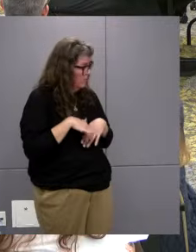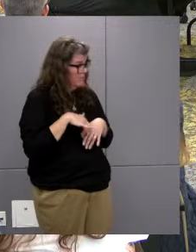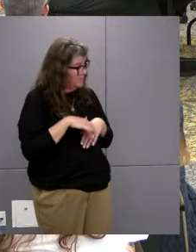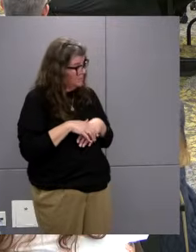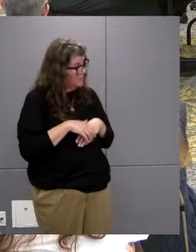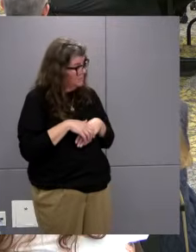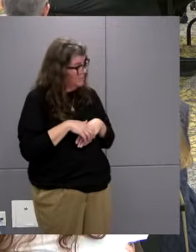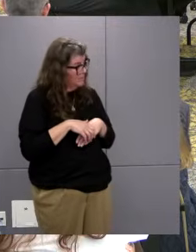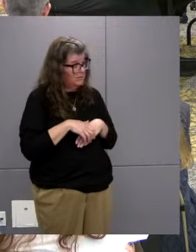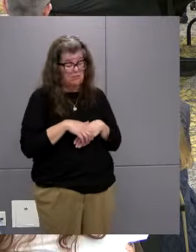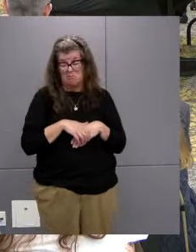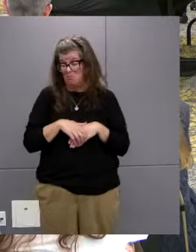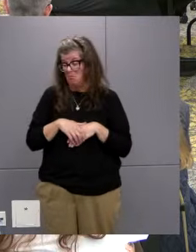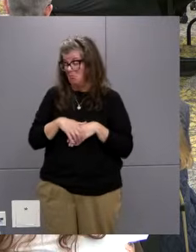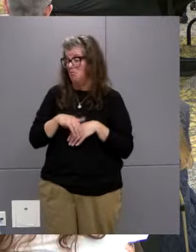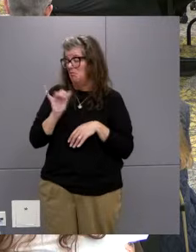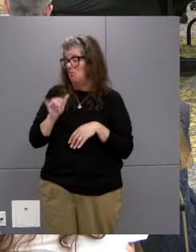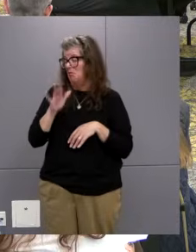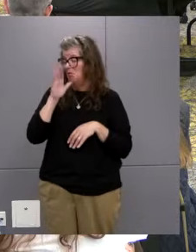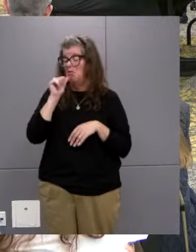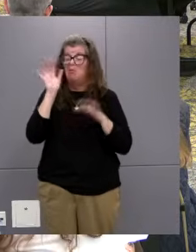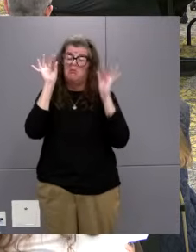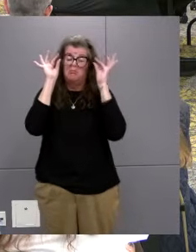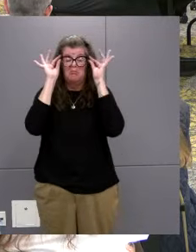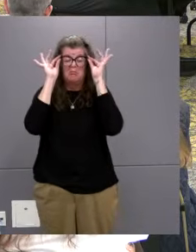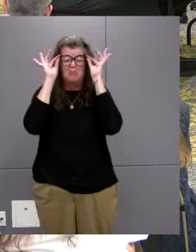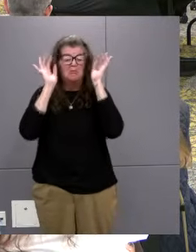Not sure how that works, but, okay.